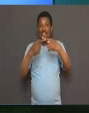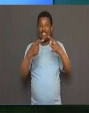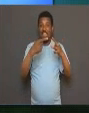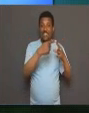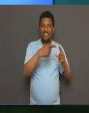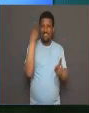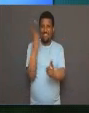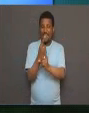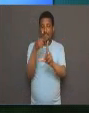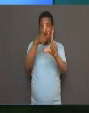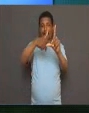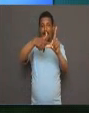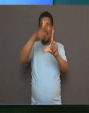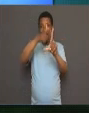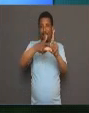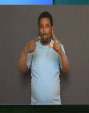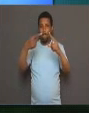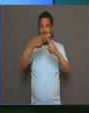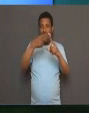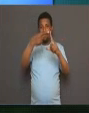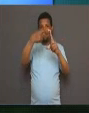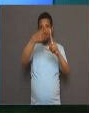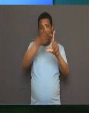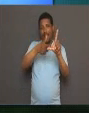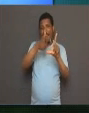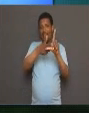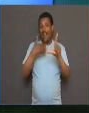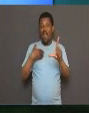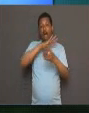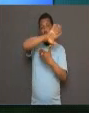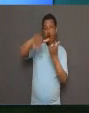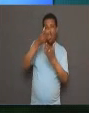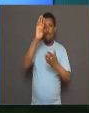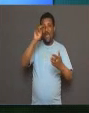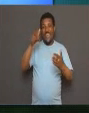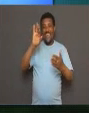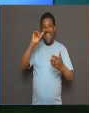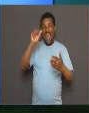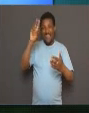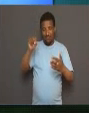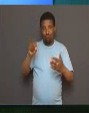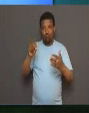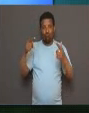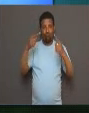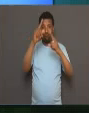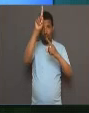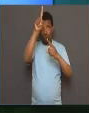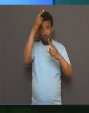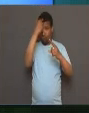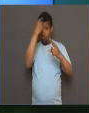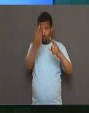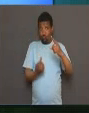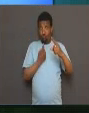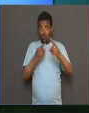at right angles. All meridians converge at the two poles,